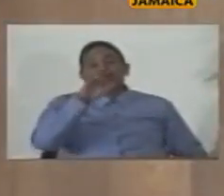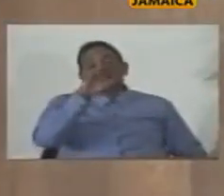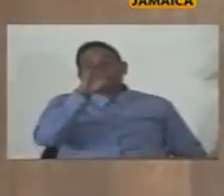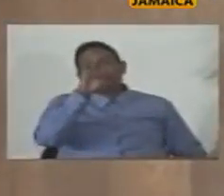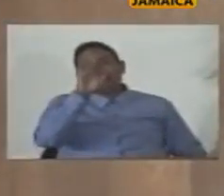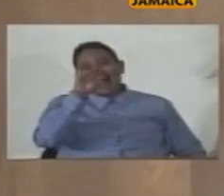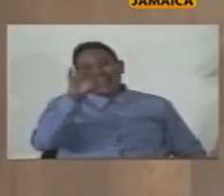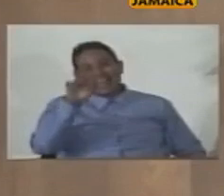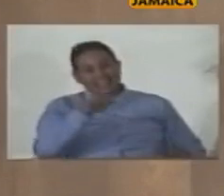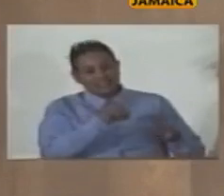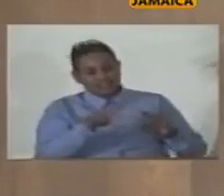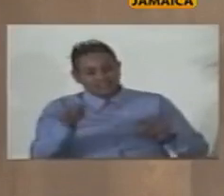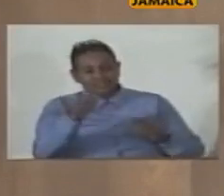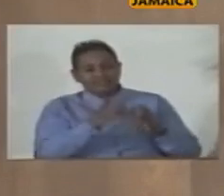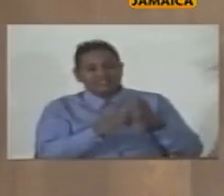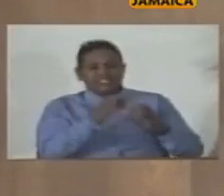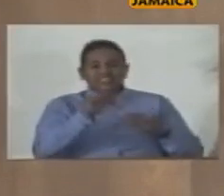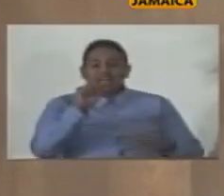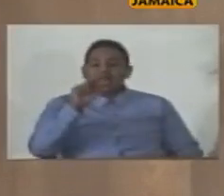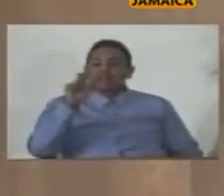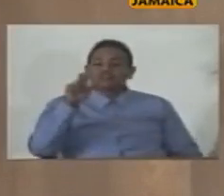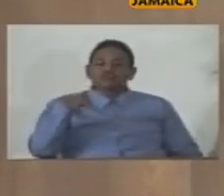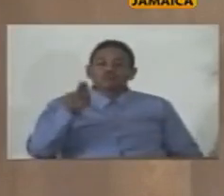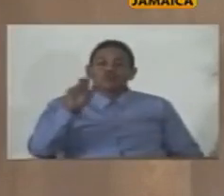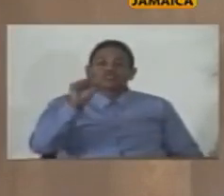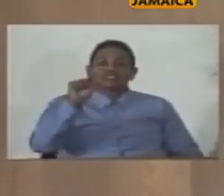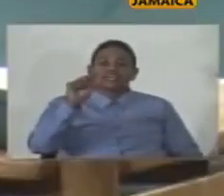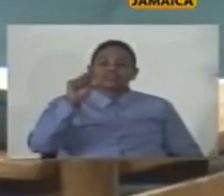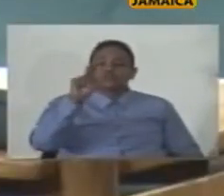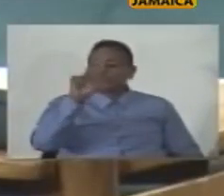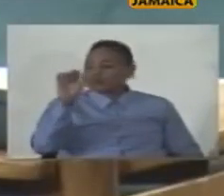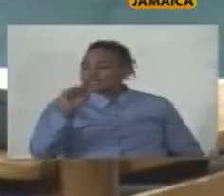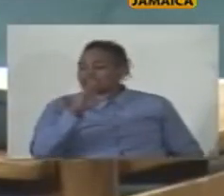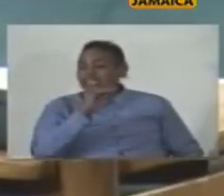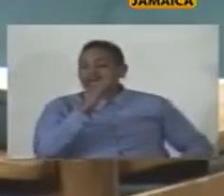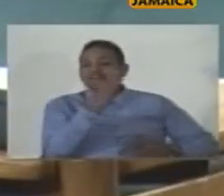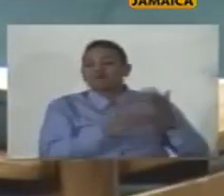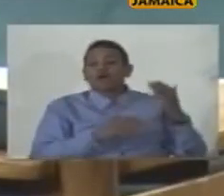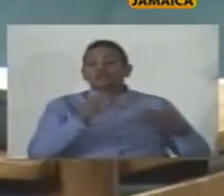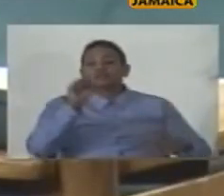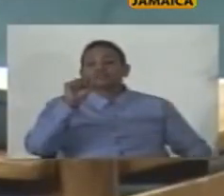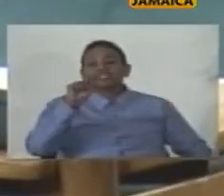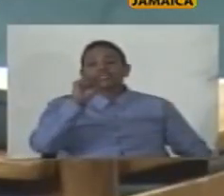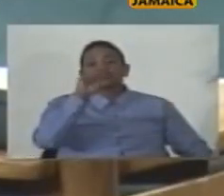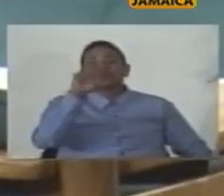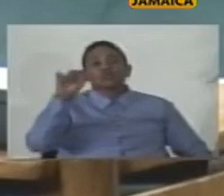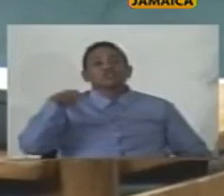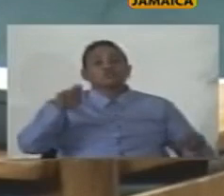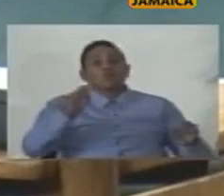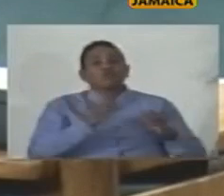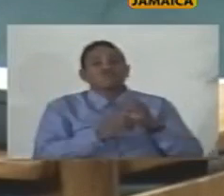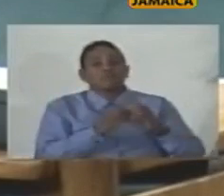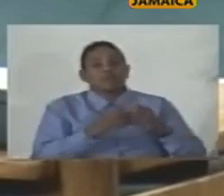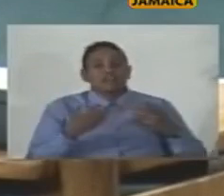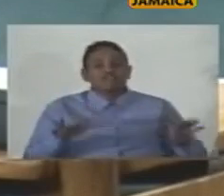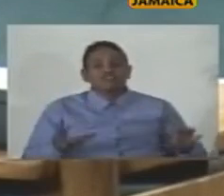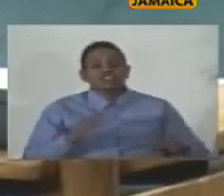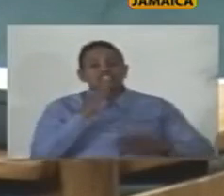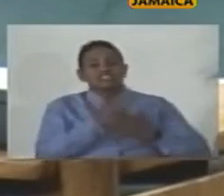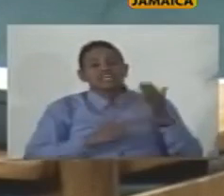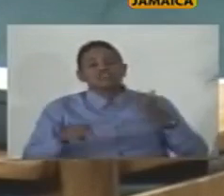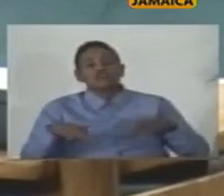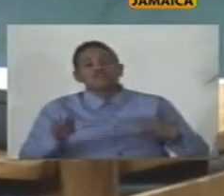rehabilitated. Anderson Road, St. Toulis, and part of the St. Toulis Road were repaired. A section of the road